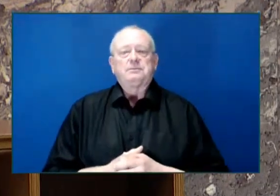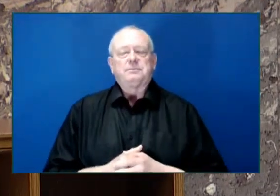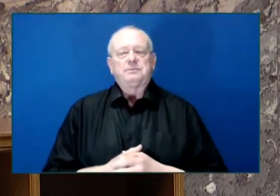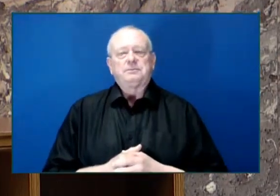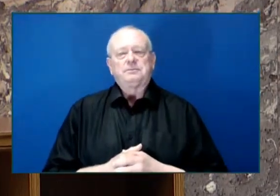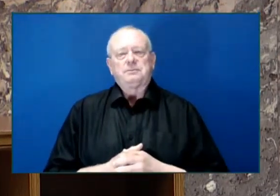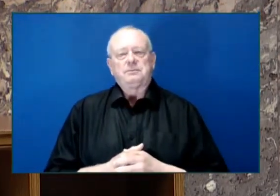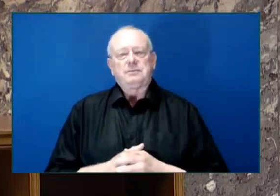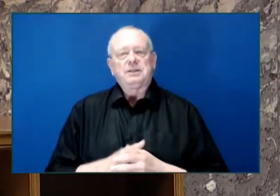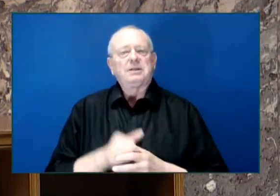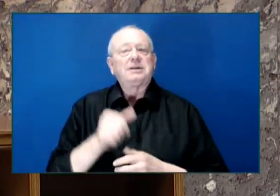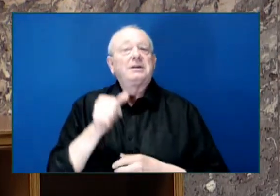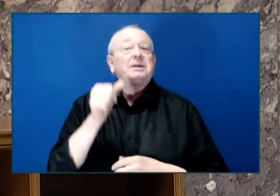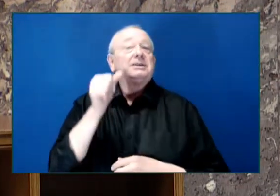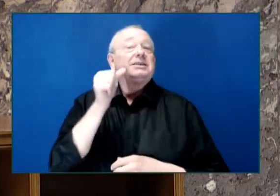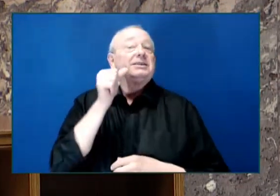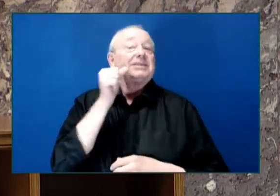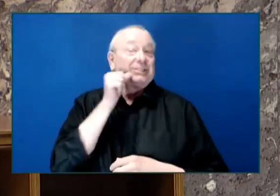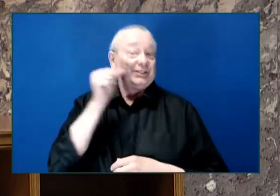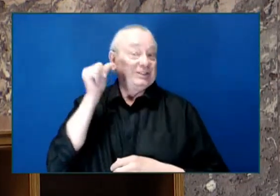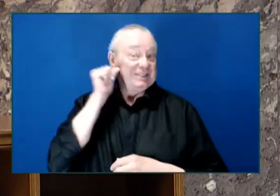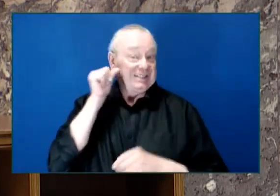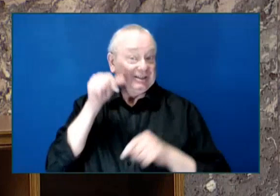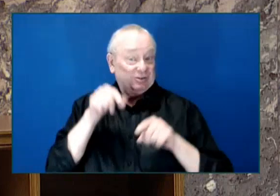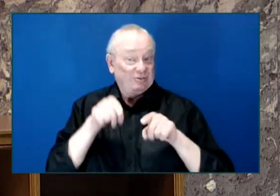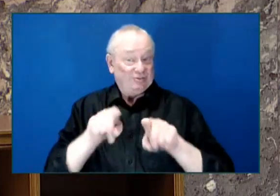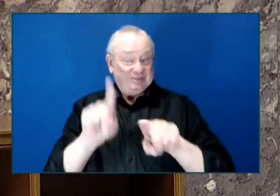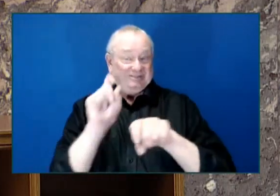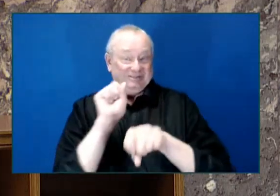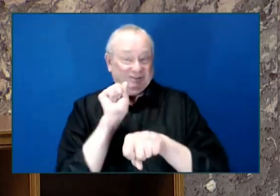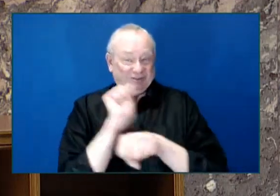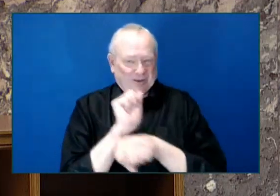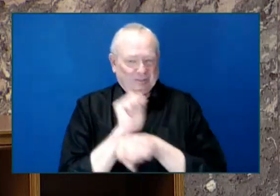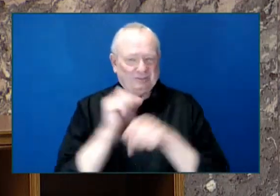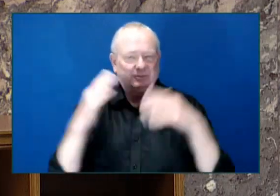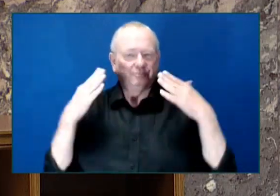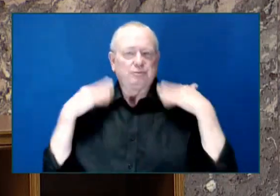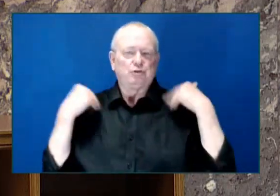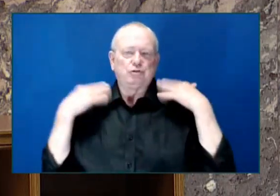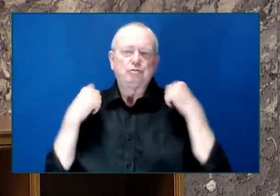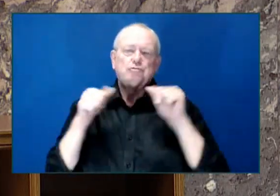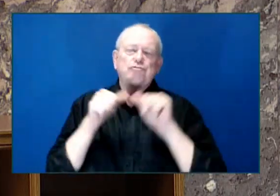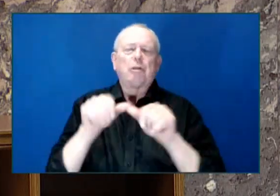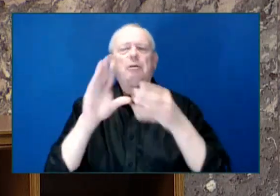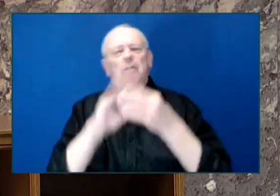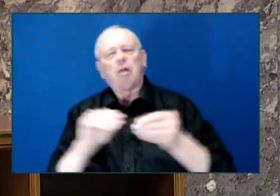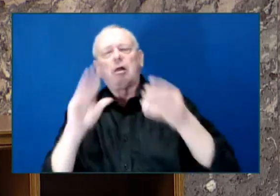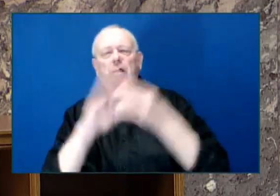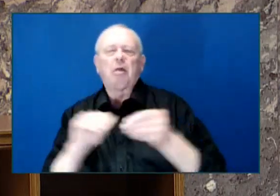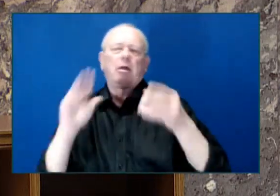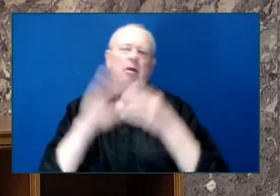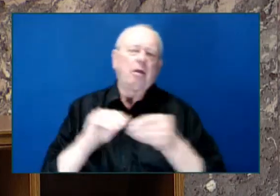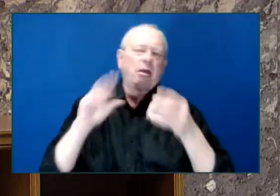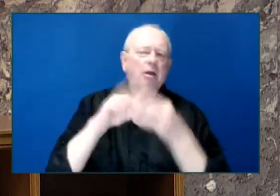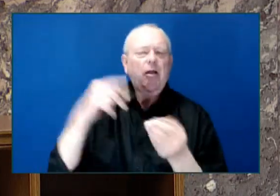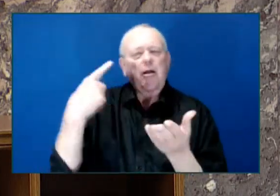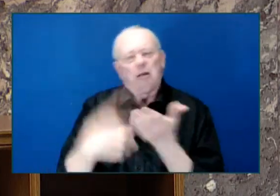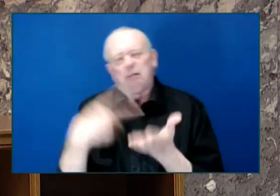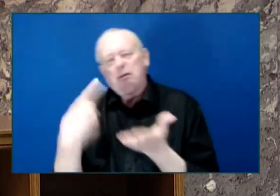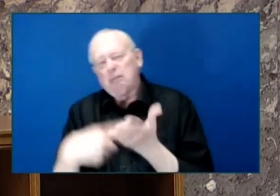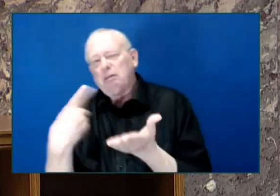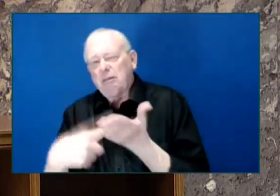Minister continued with more talk about more discussions, about more